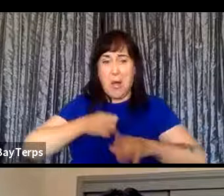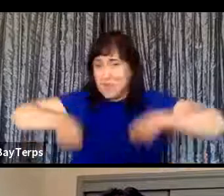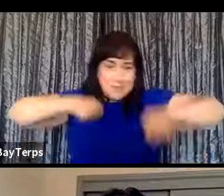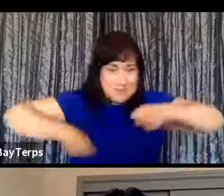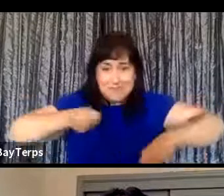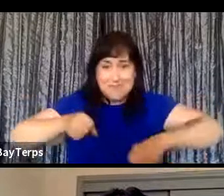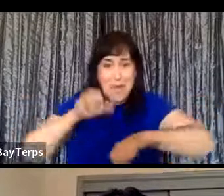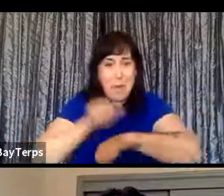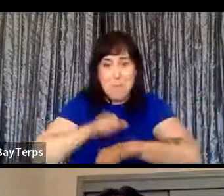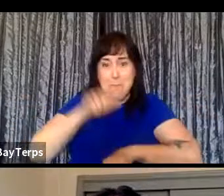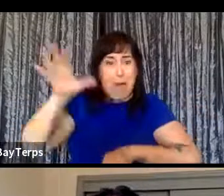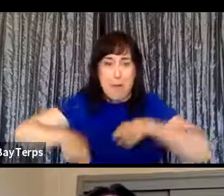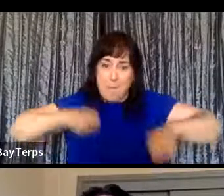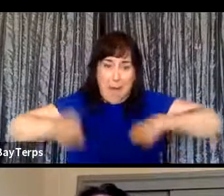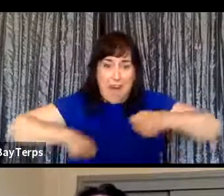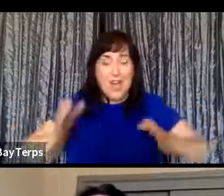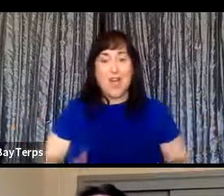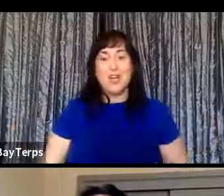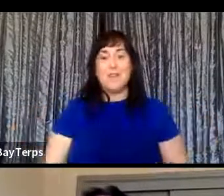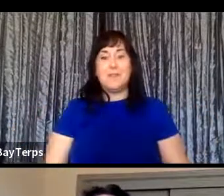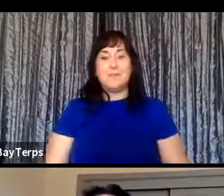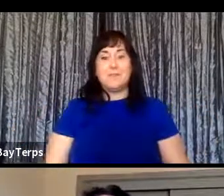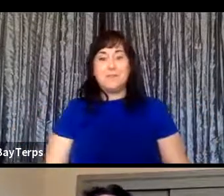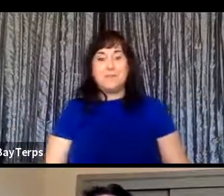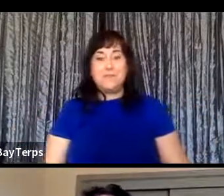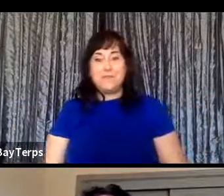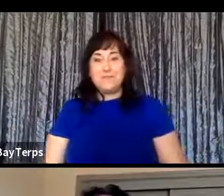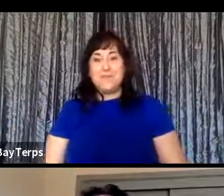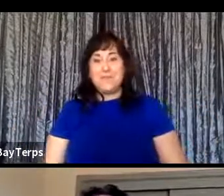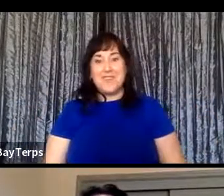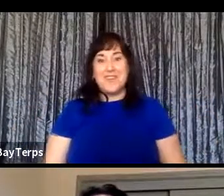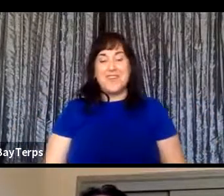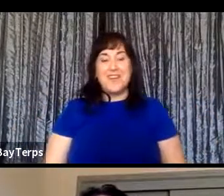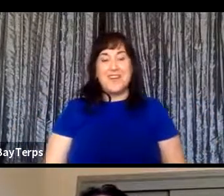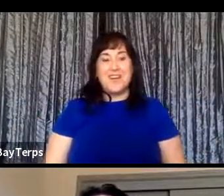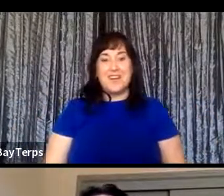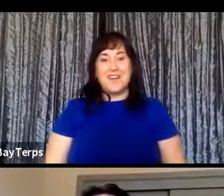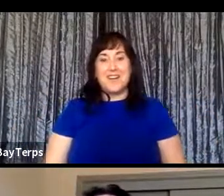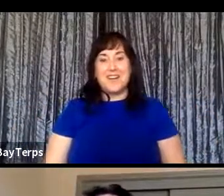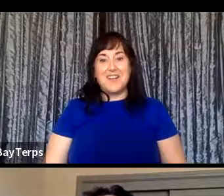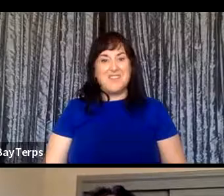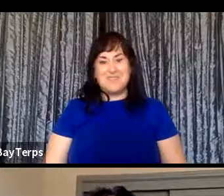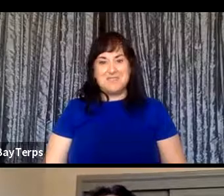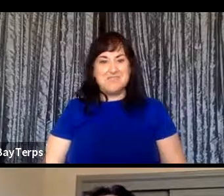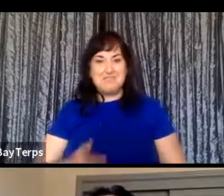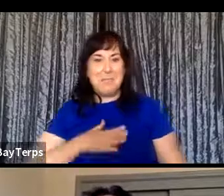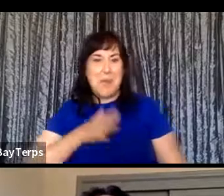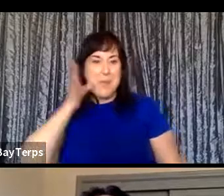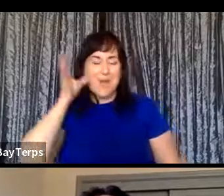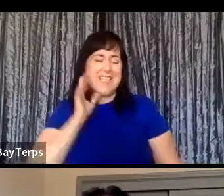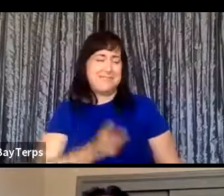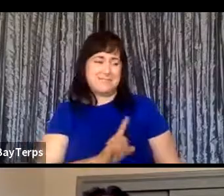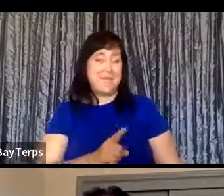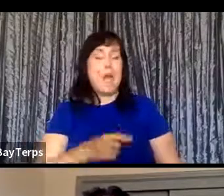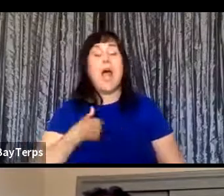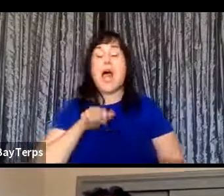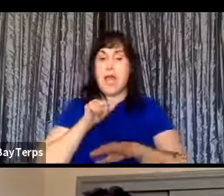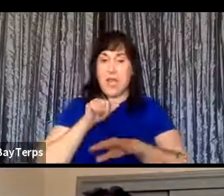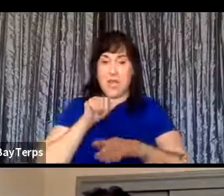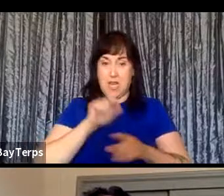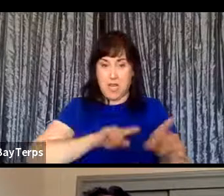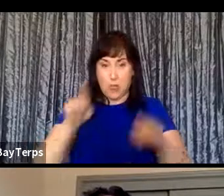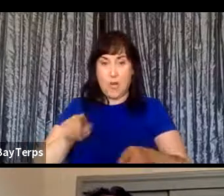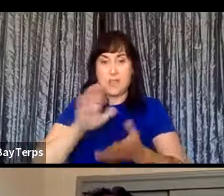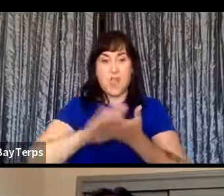Lisa. Not a fun day in the Davis household. I want to be a downhill mountain biker, Mum. They're like, don't think so, son. I went to college. I did a